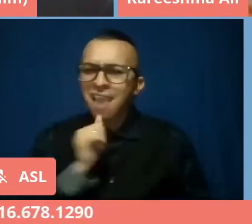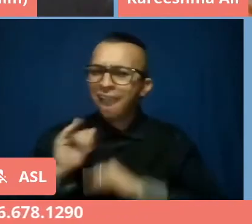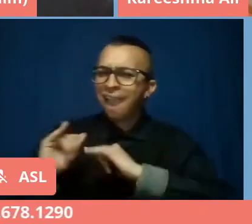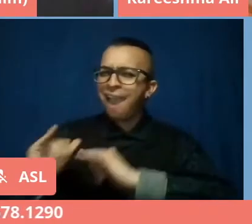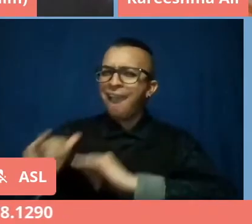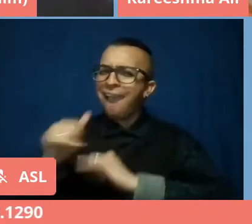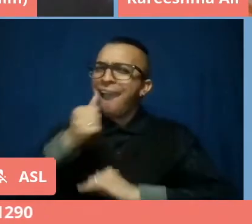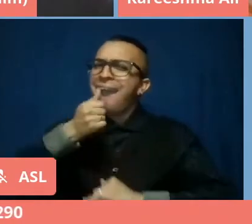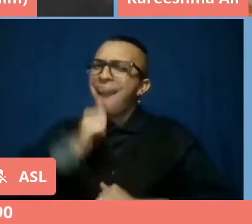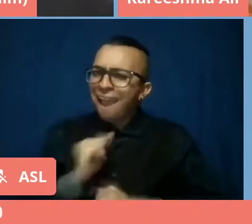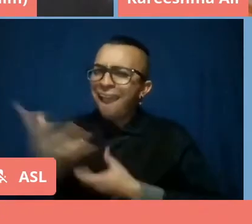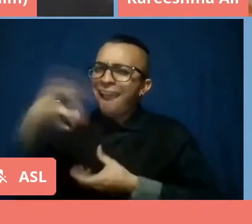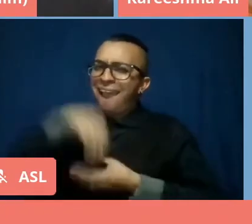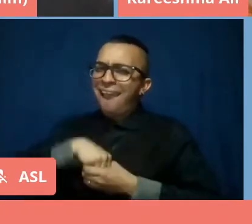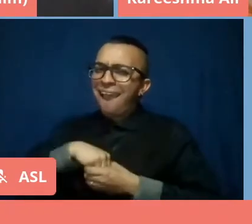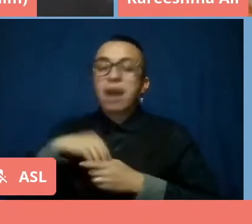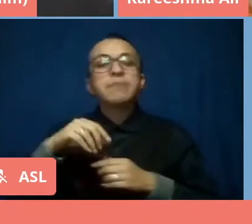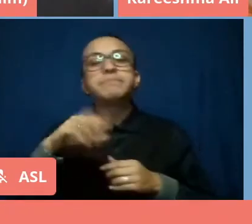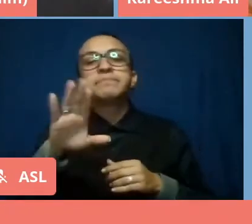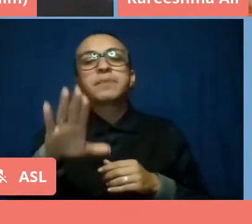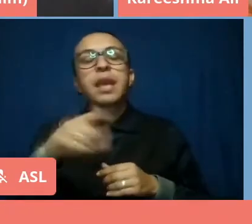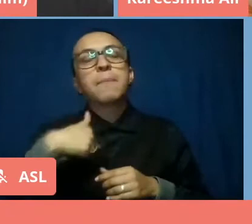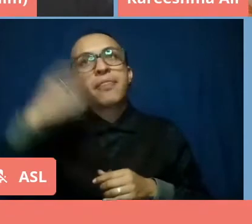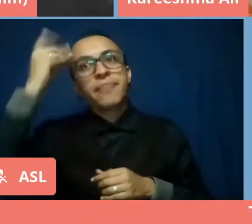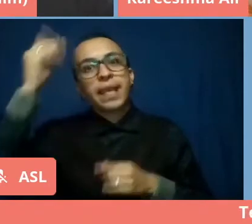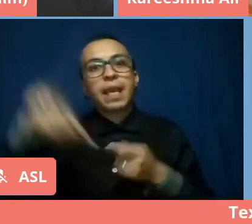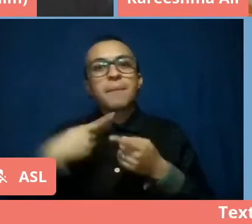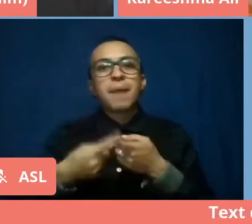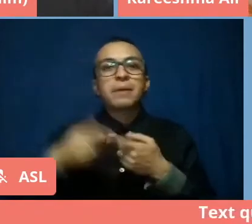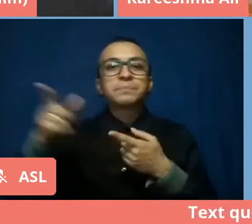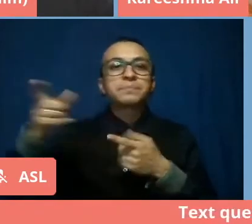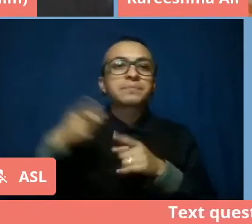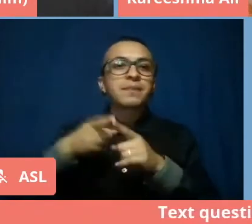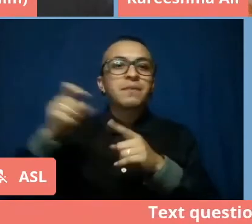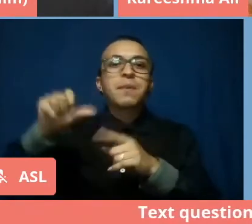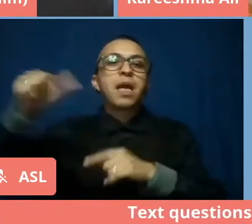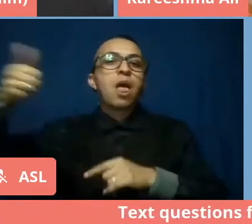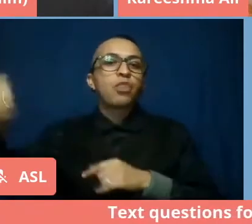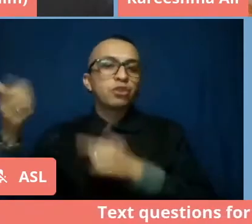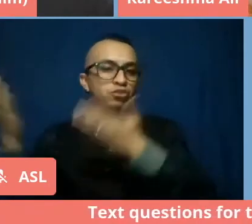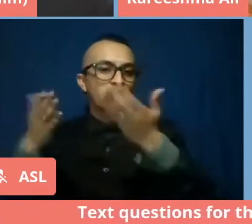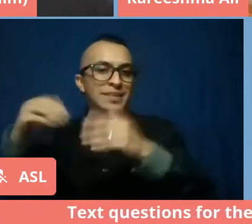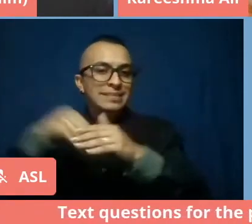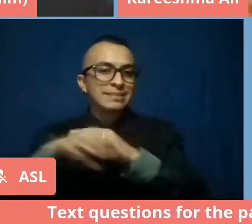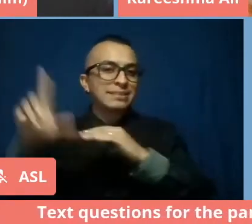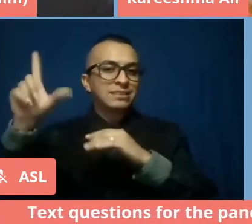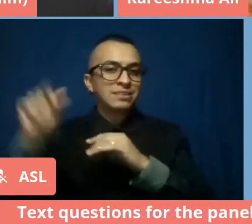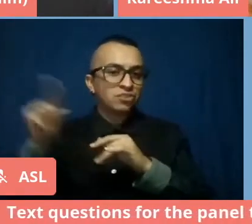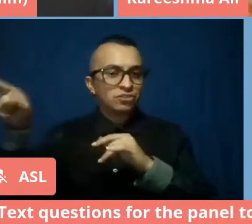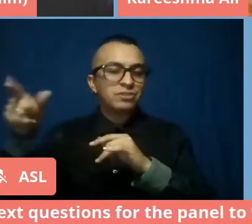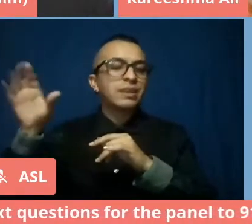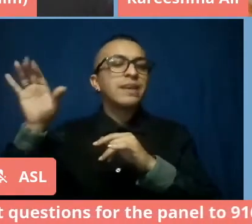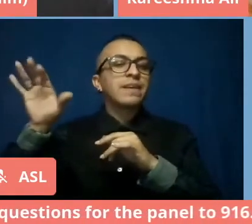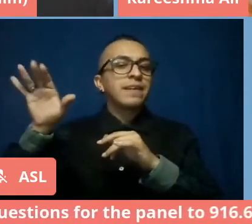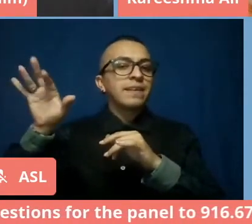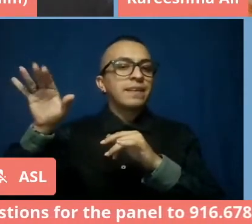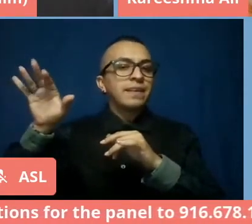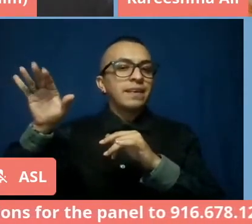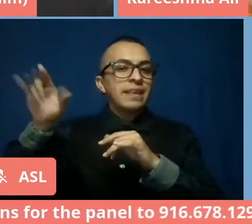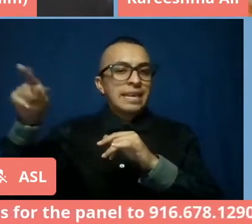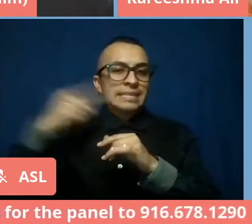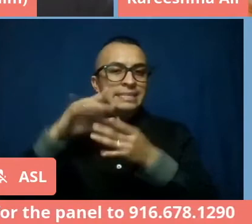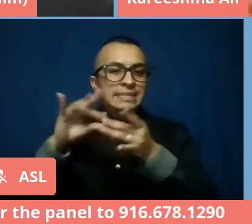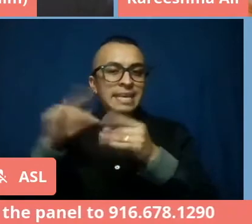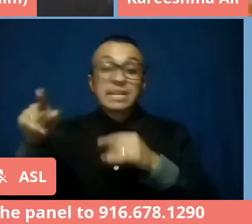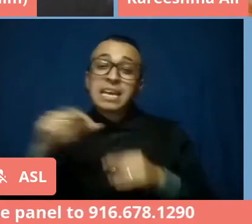and again, I'm thinking of Rigo Saborio, it's from St. Barnabas Services in Los Angeles, who is to say, not